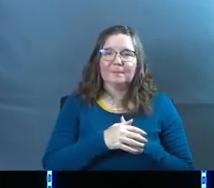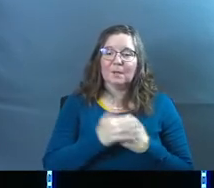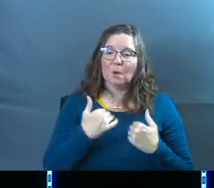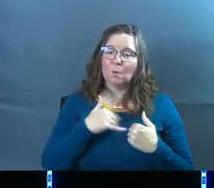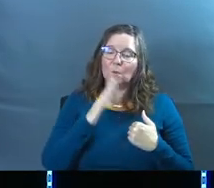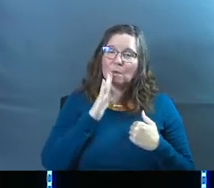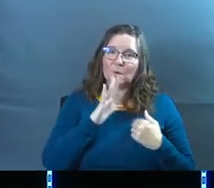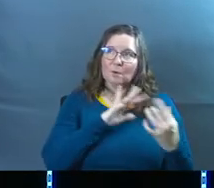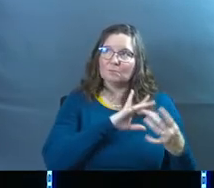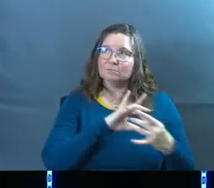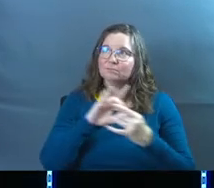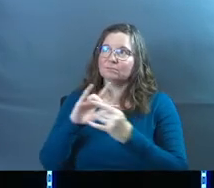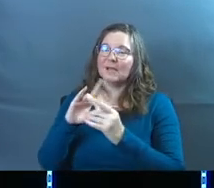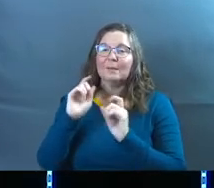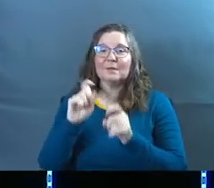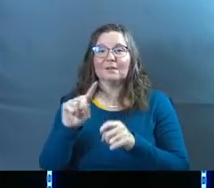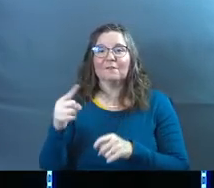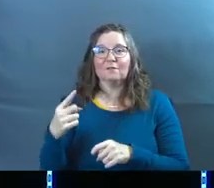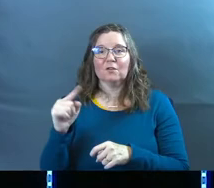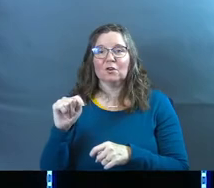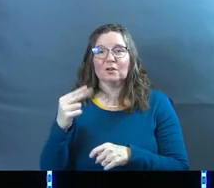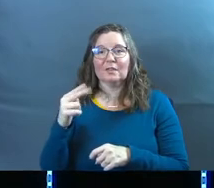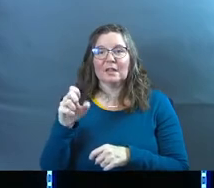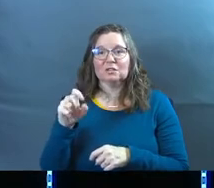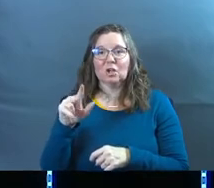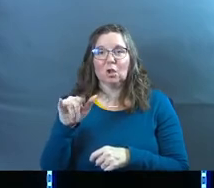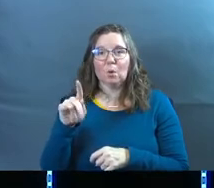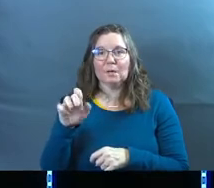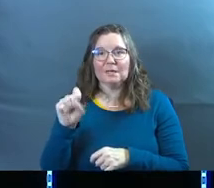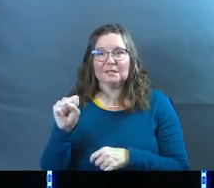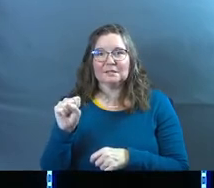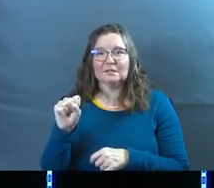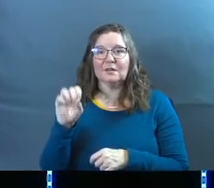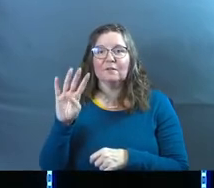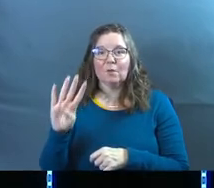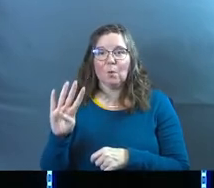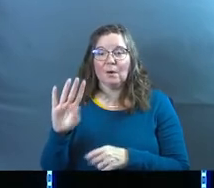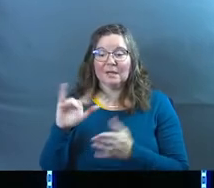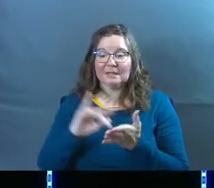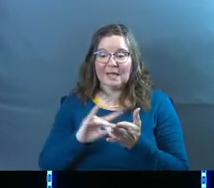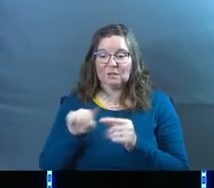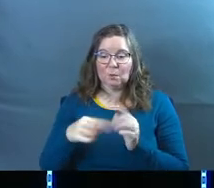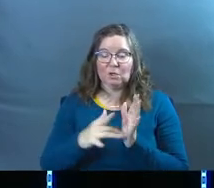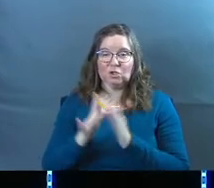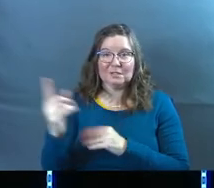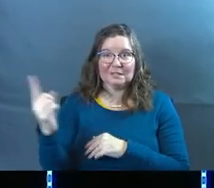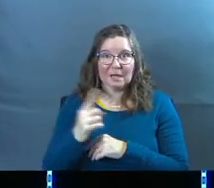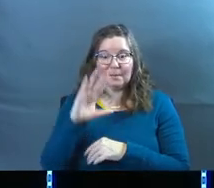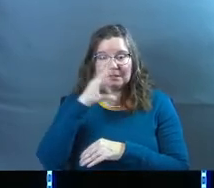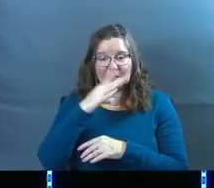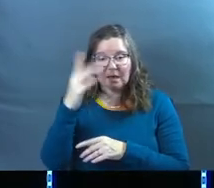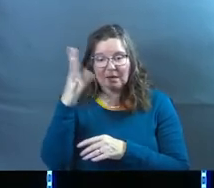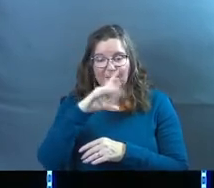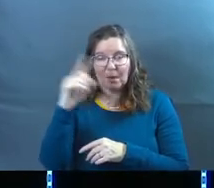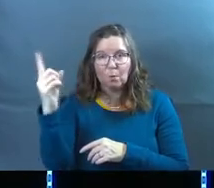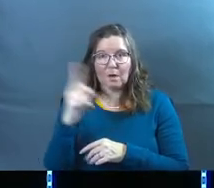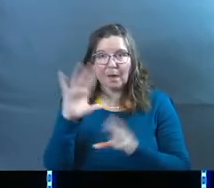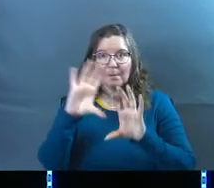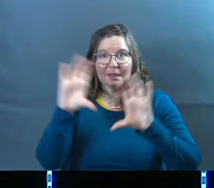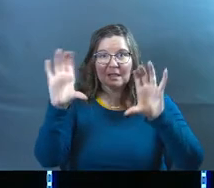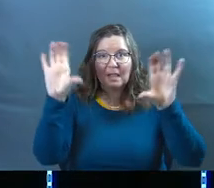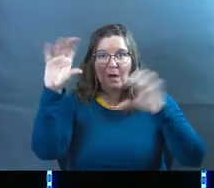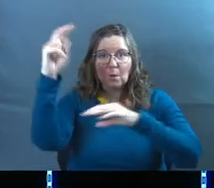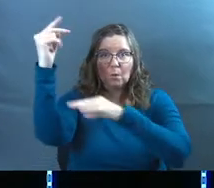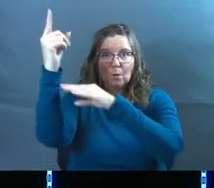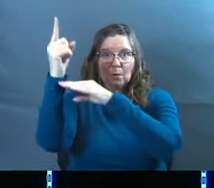We will be reunited. I'm giving you 1 Thessalonians 4 because that's when Jesus comes. Right? And the Son of Man will come in the clouds